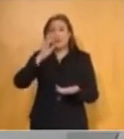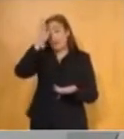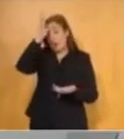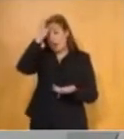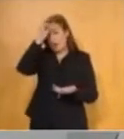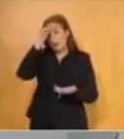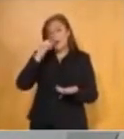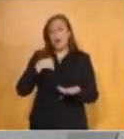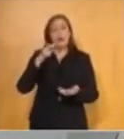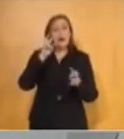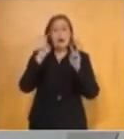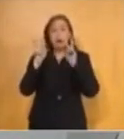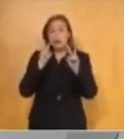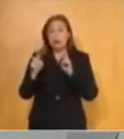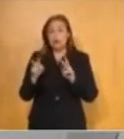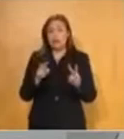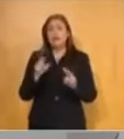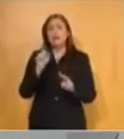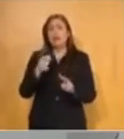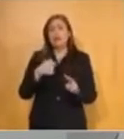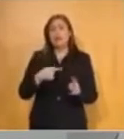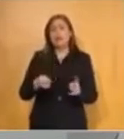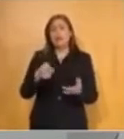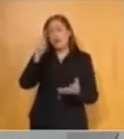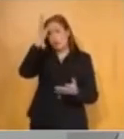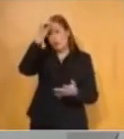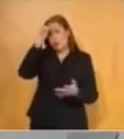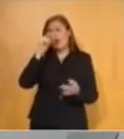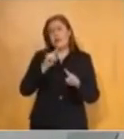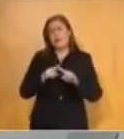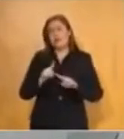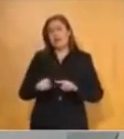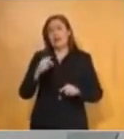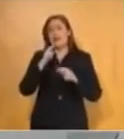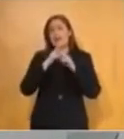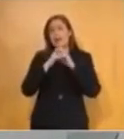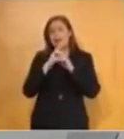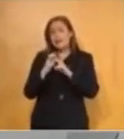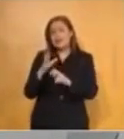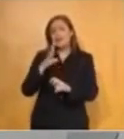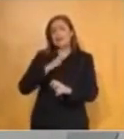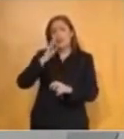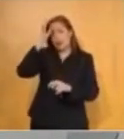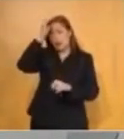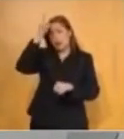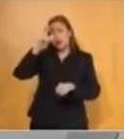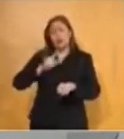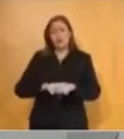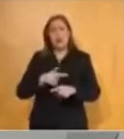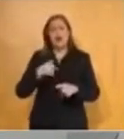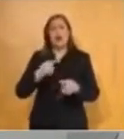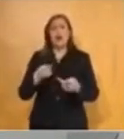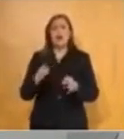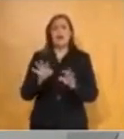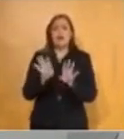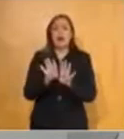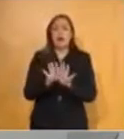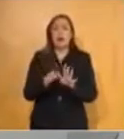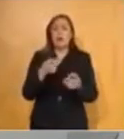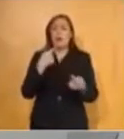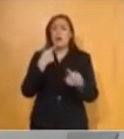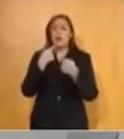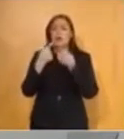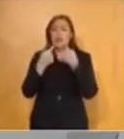to discuss cultural expressions, and the expected learning for today is exchange opinions about cultural expressions in